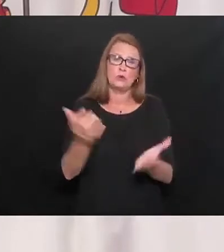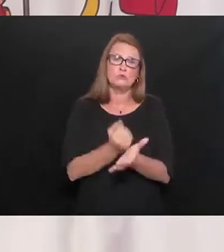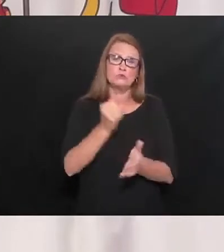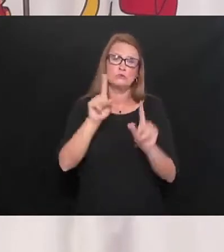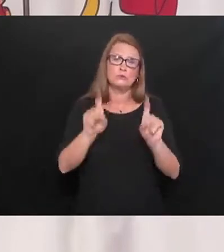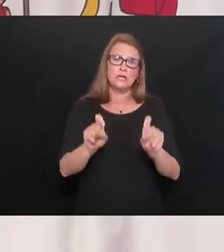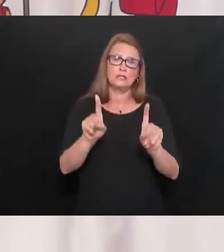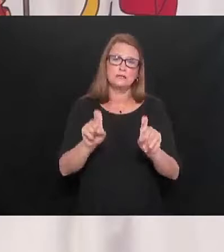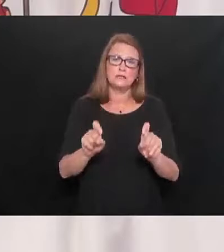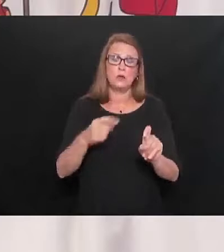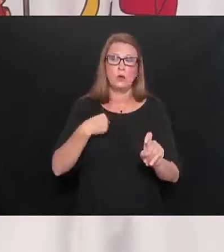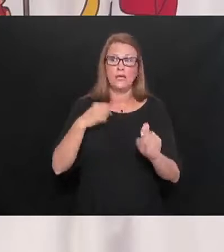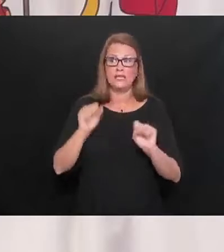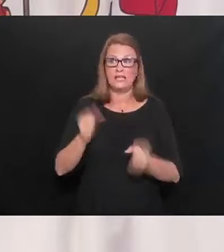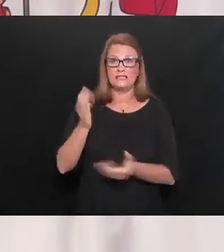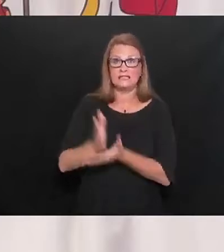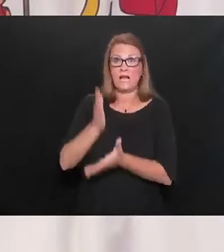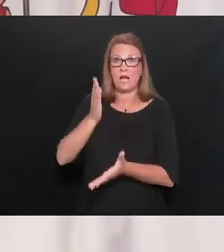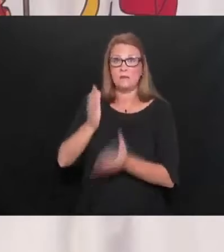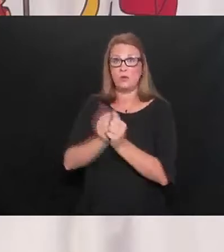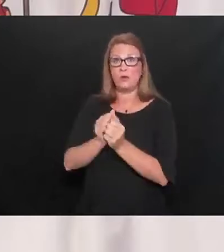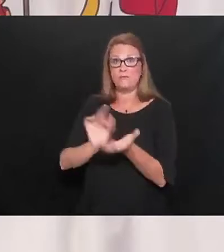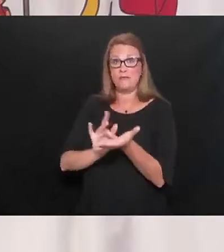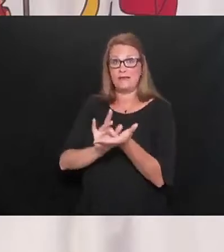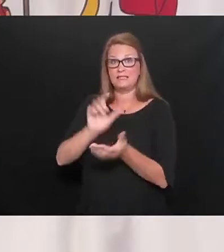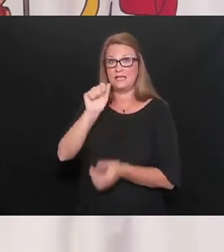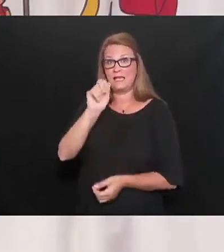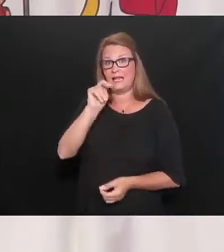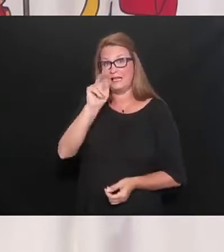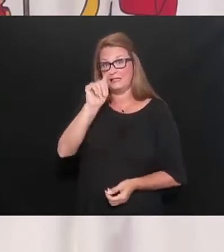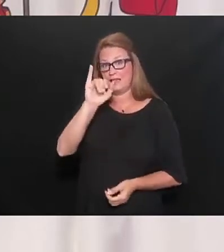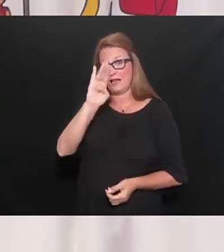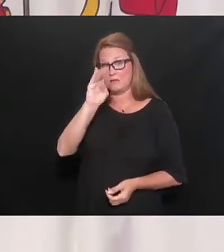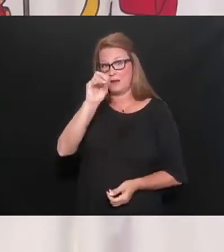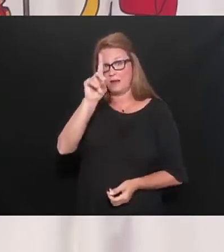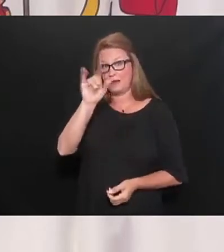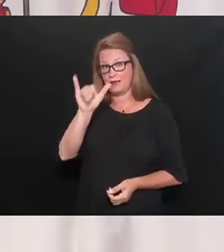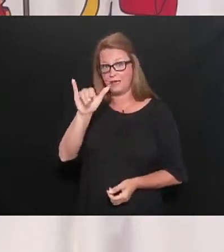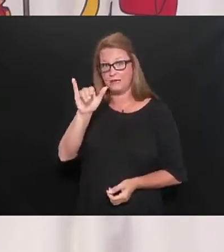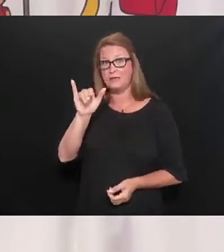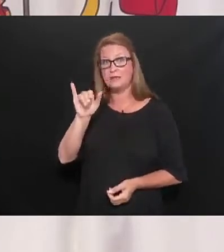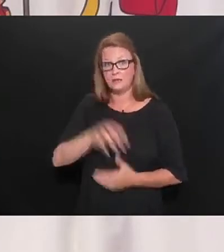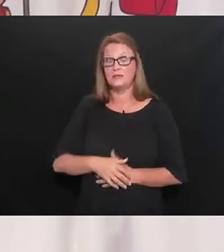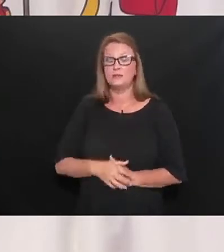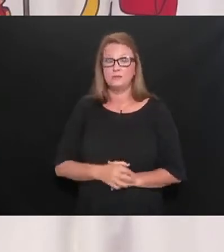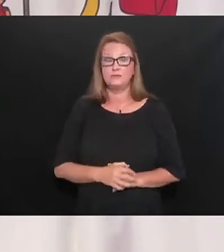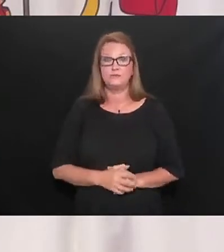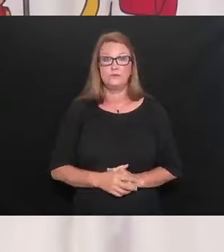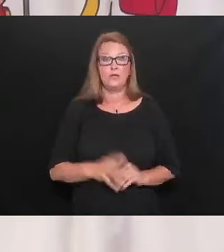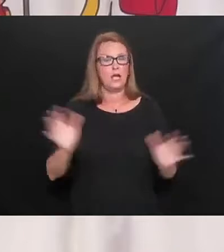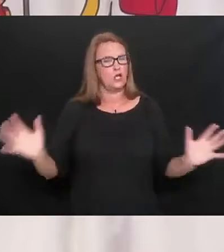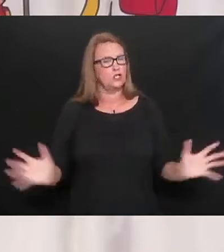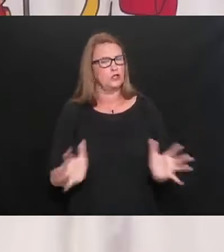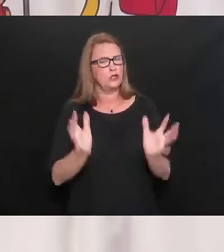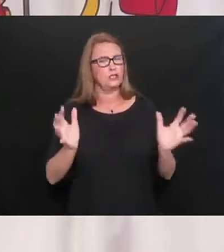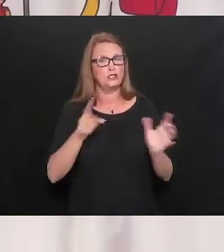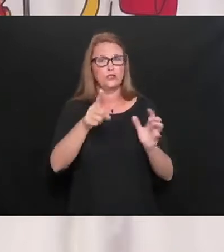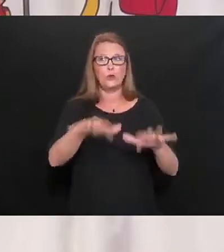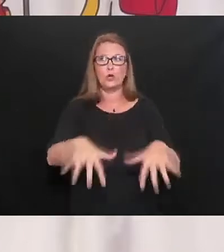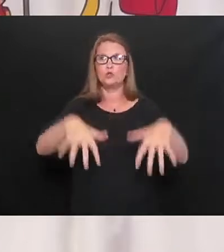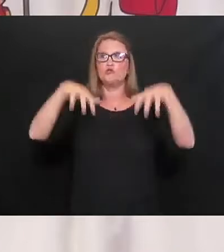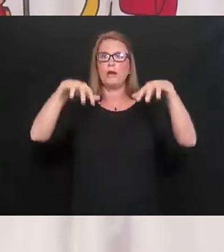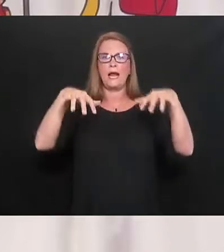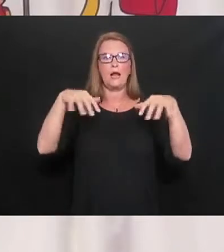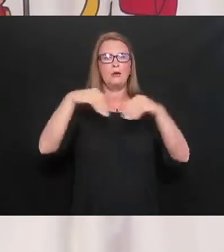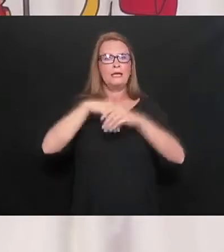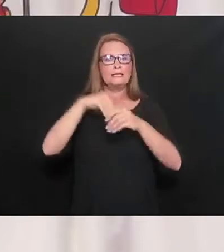can stop this with the antibodies. I've said it 10 million times. I encourage you, if you're in a big crowd,